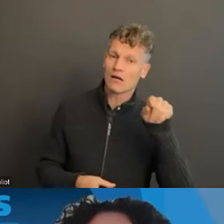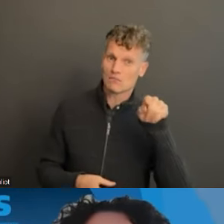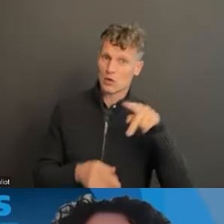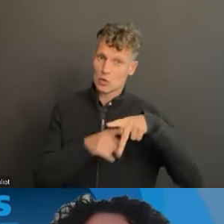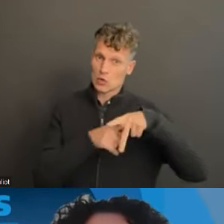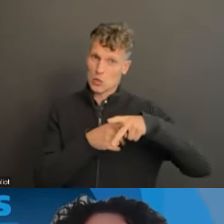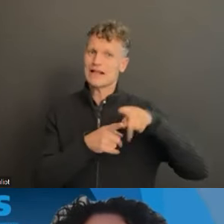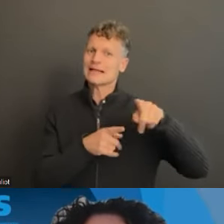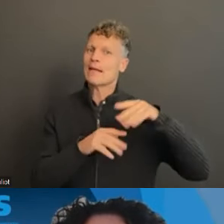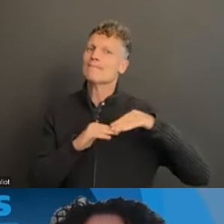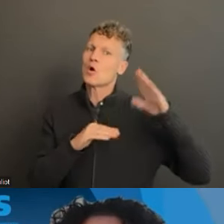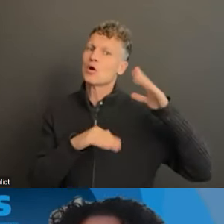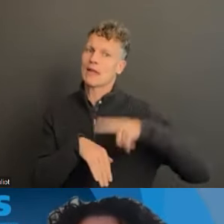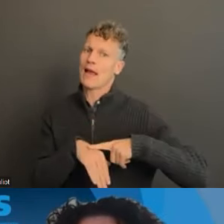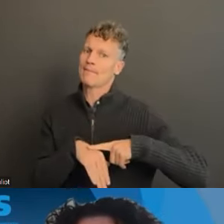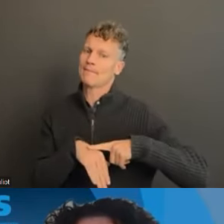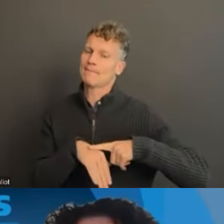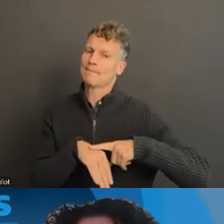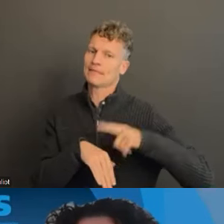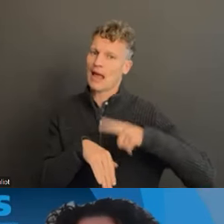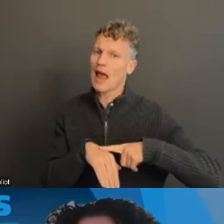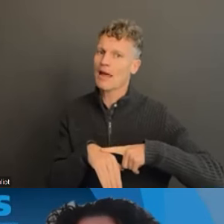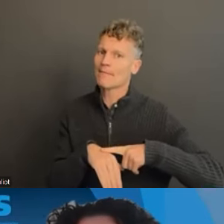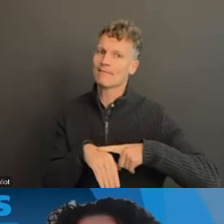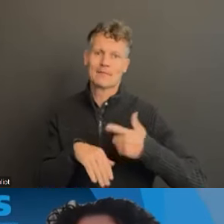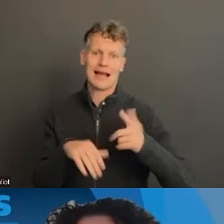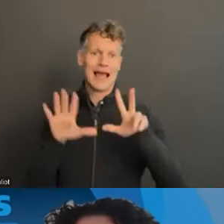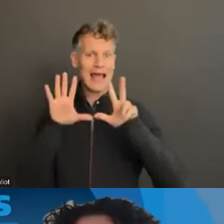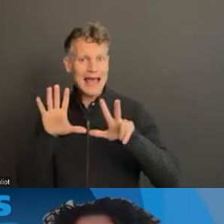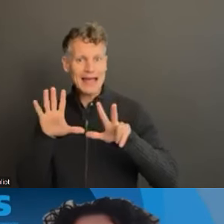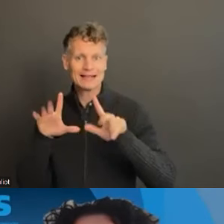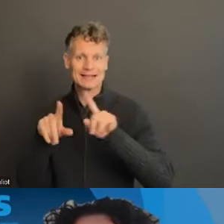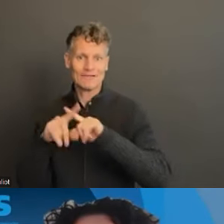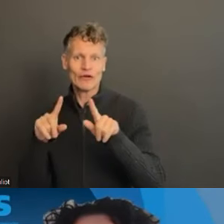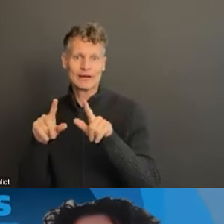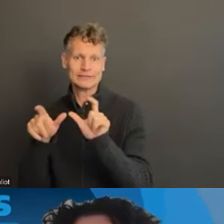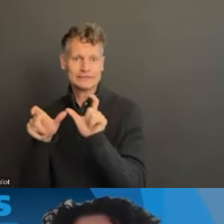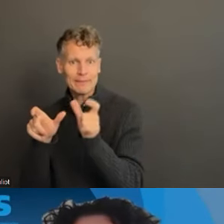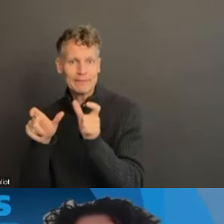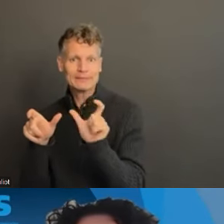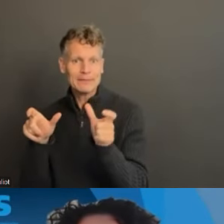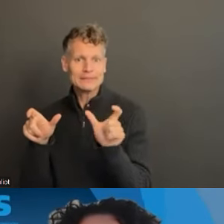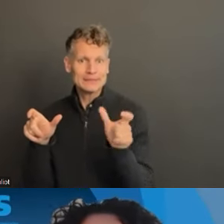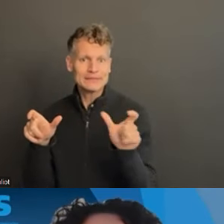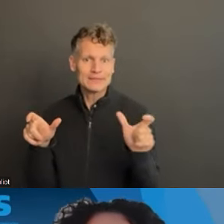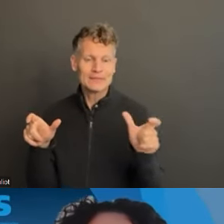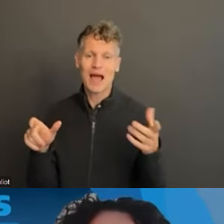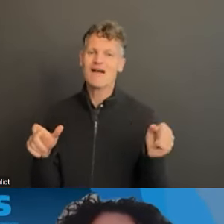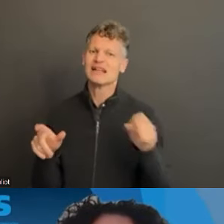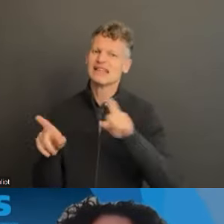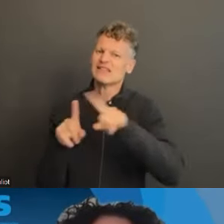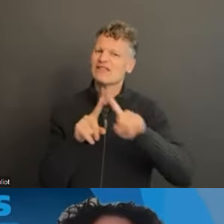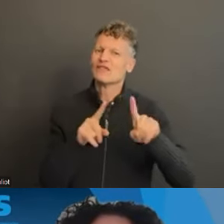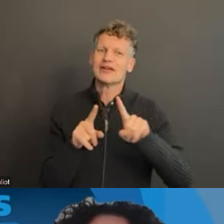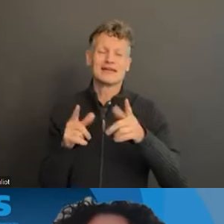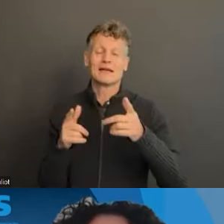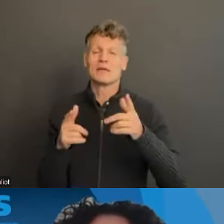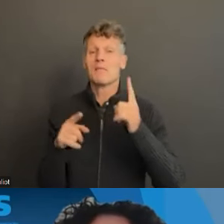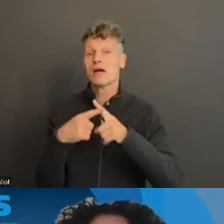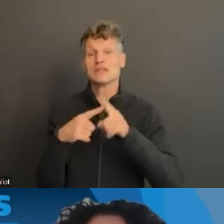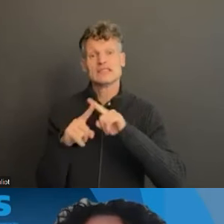time for the evaluation, it has 8 steps. There is a number of publications at the WHO page. It's in English, it's